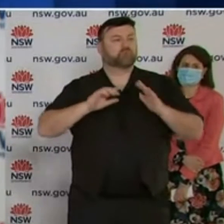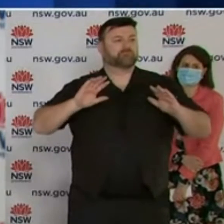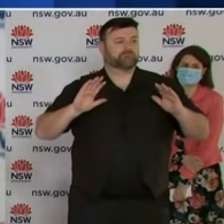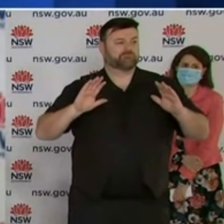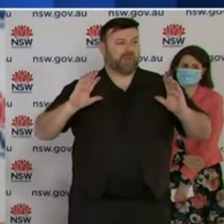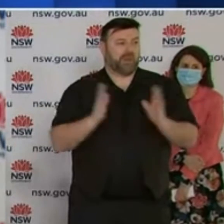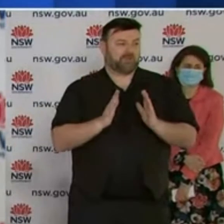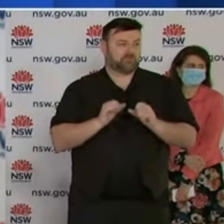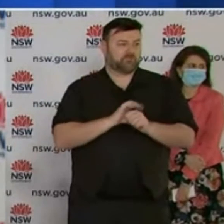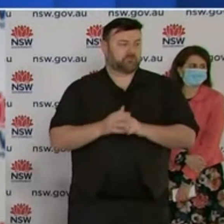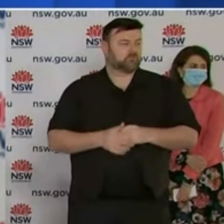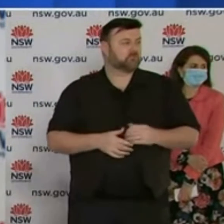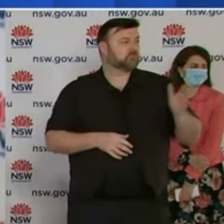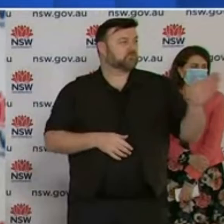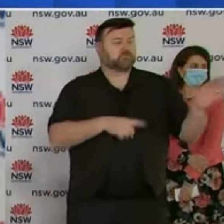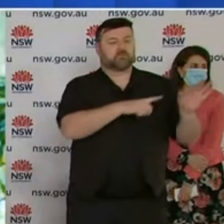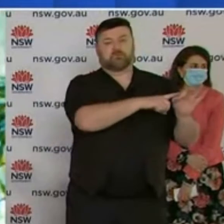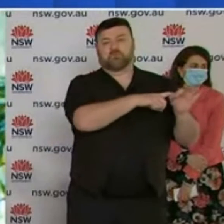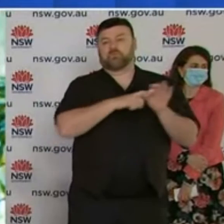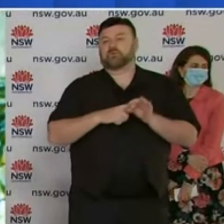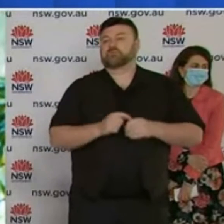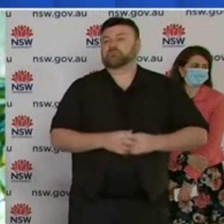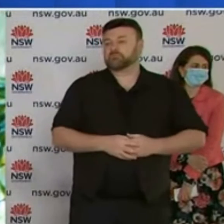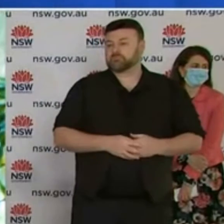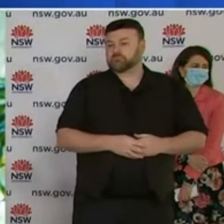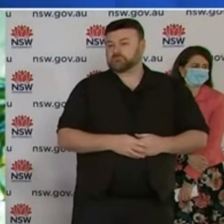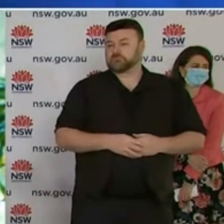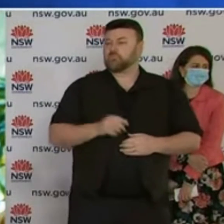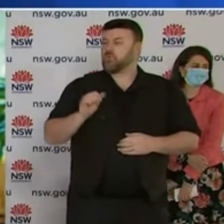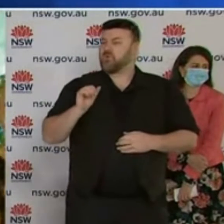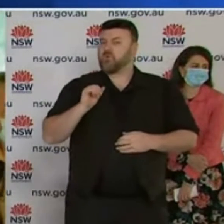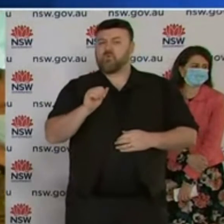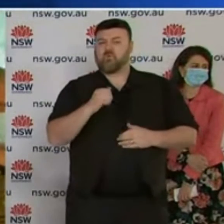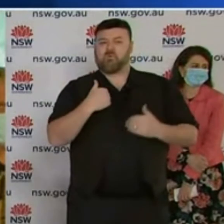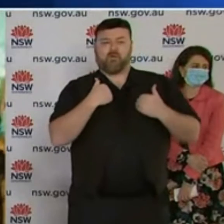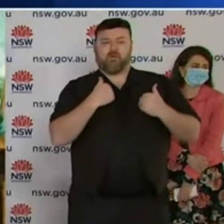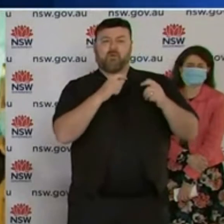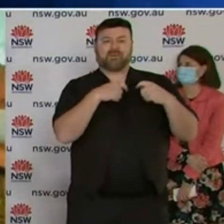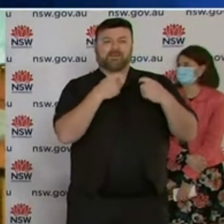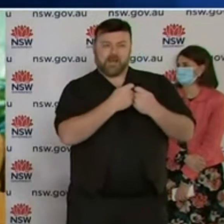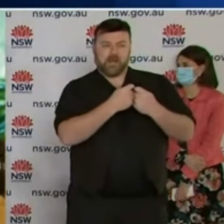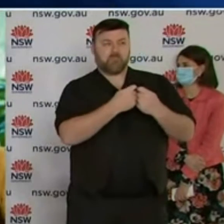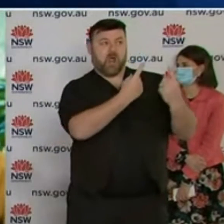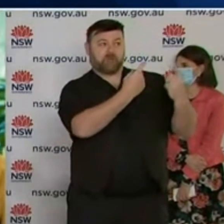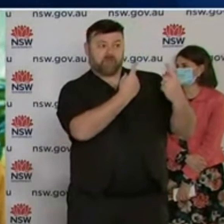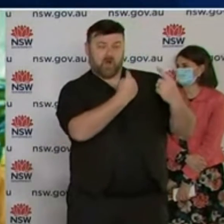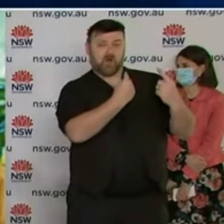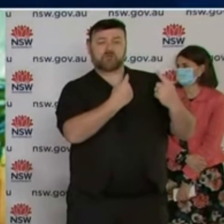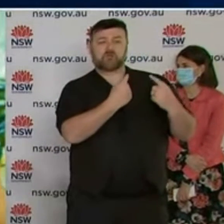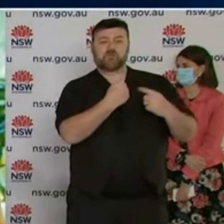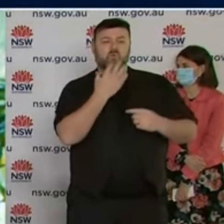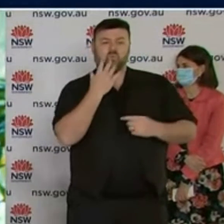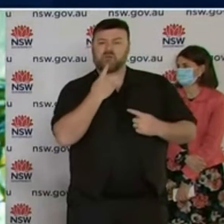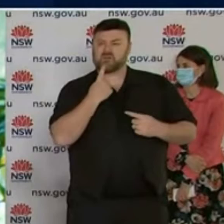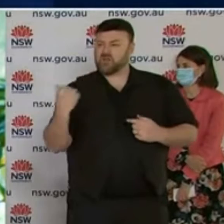those measures is important. Dr. McAnulty, what health advice was given from the public health team that it was time to ease some of those tougher restrictions